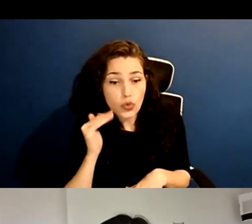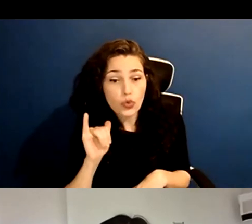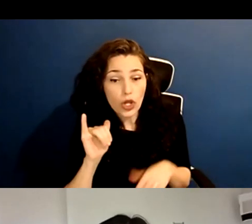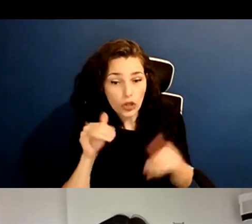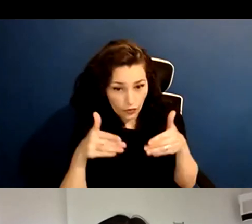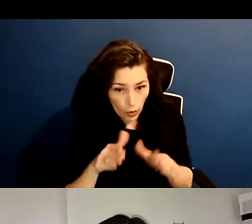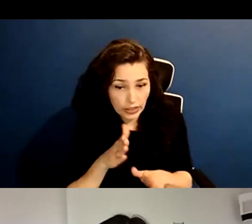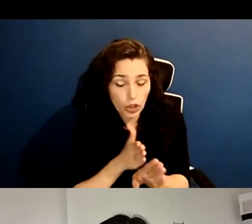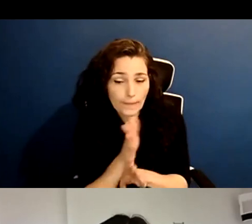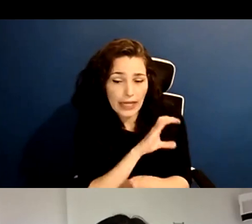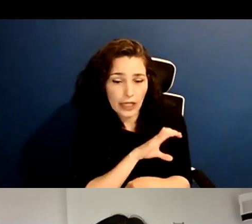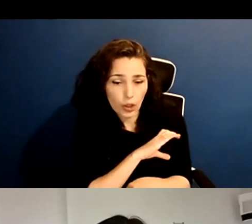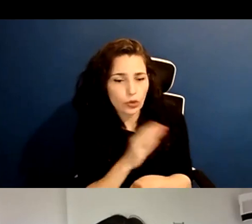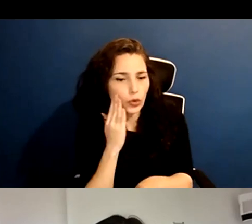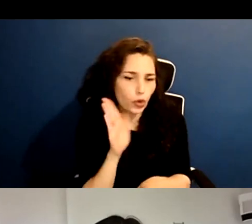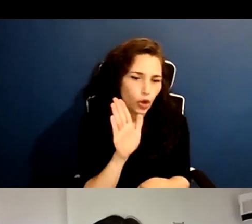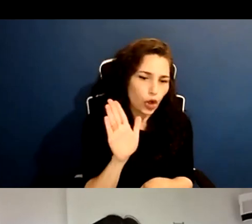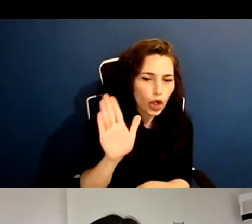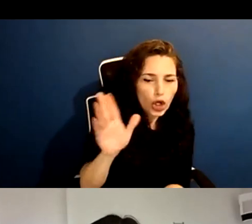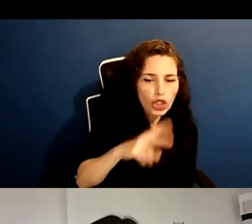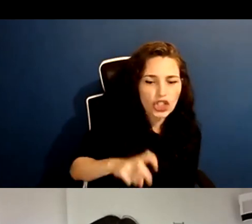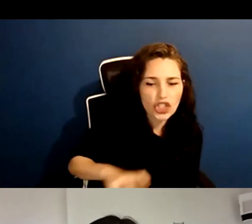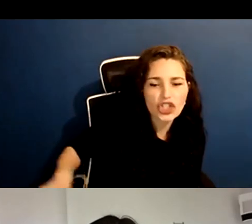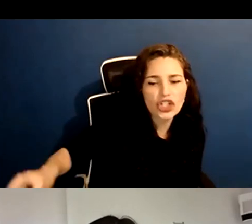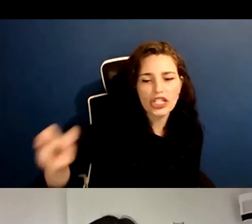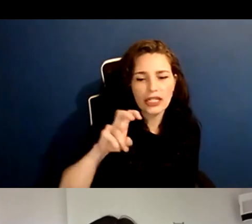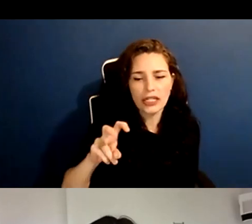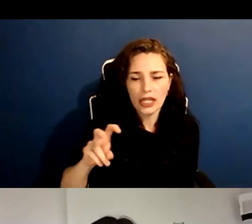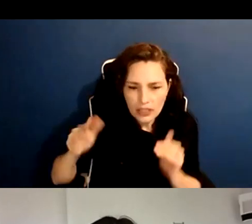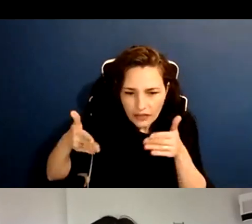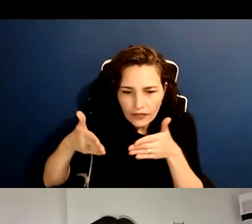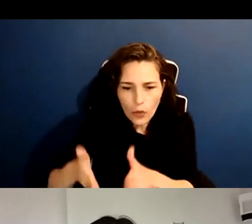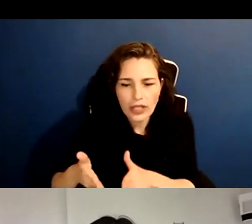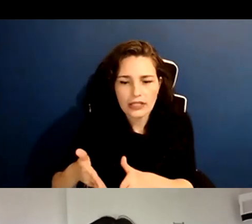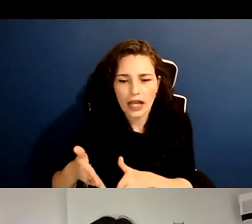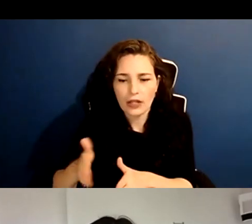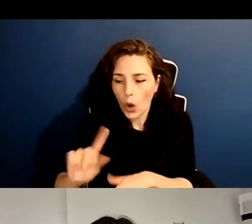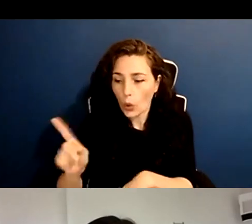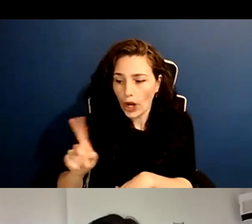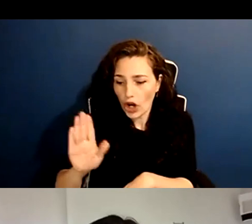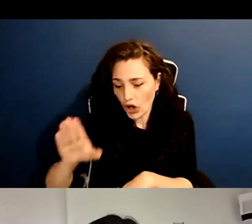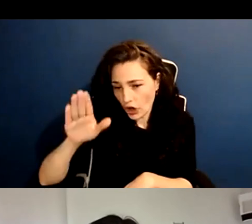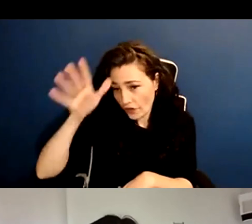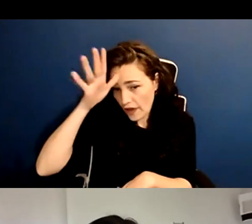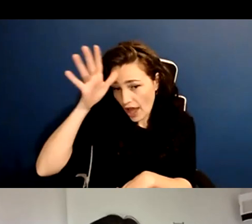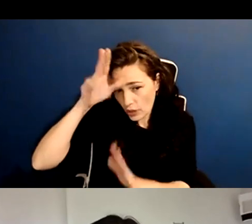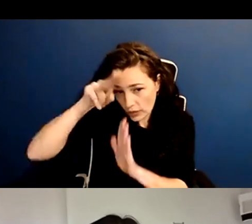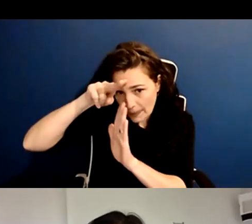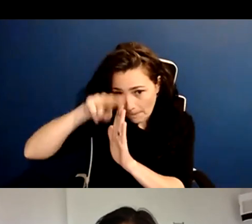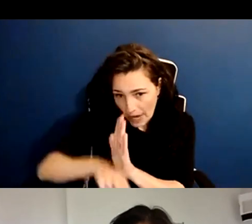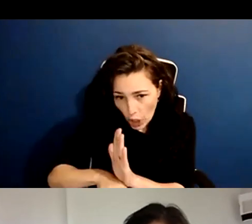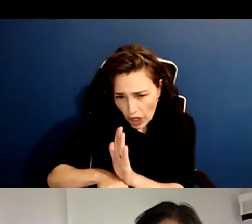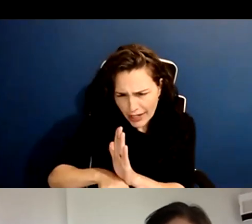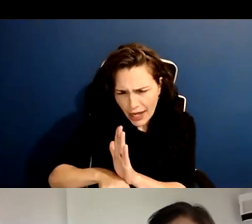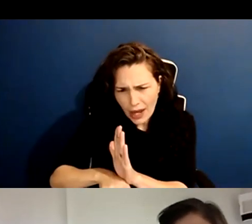find where her father is buried. But then what else, how do you write a proposal to say what else? So what else, you know, what